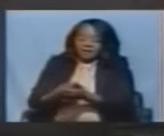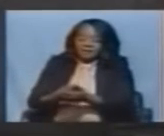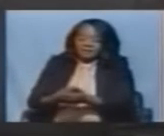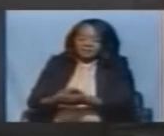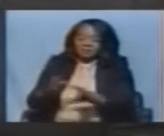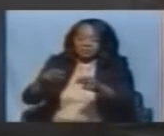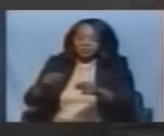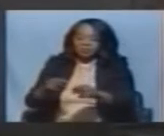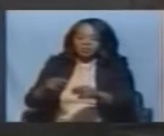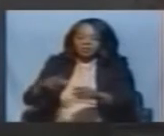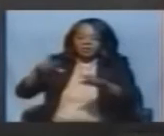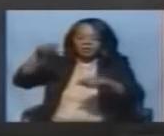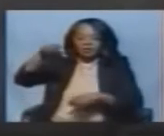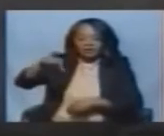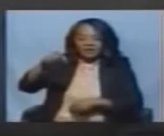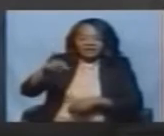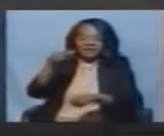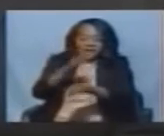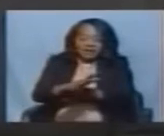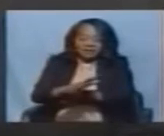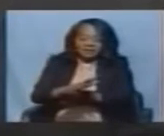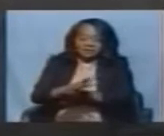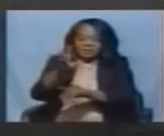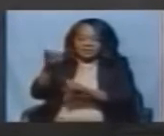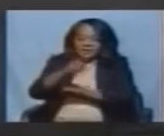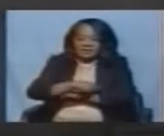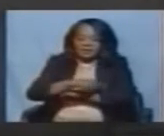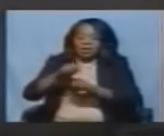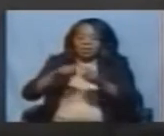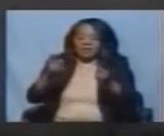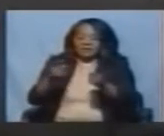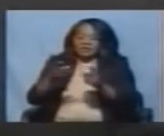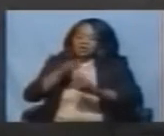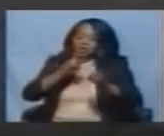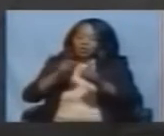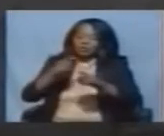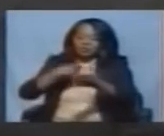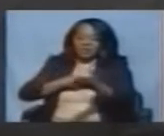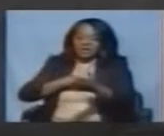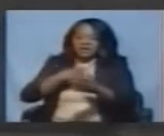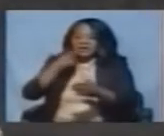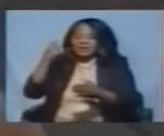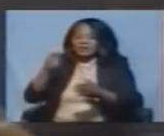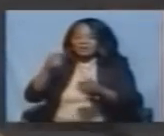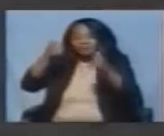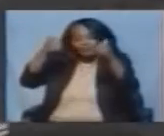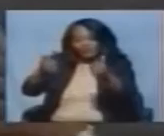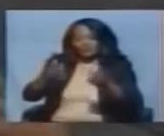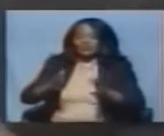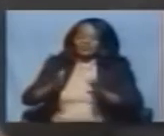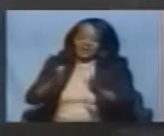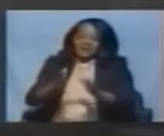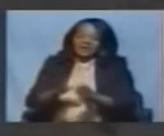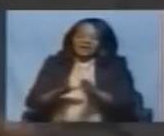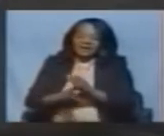ready. It's ready in the next 30 days. But talk to me nicely. I'll pay you next week. Okay, the inefficiencies that appear in